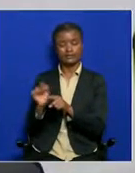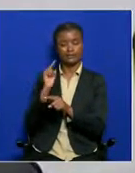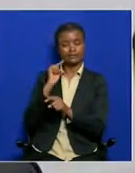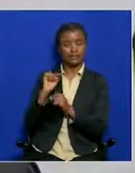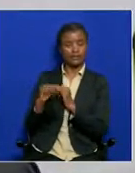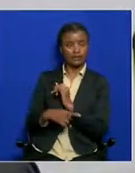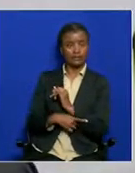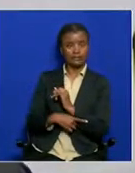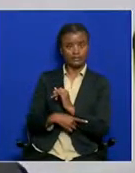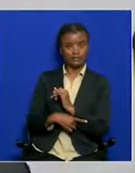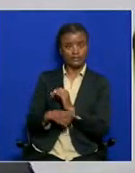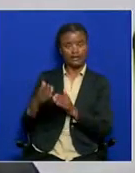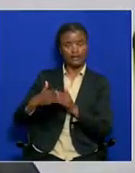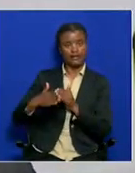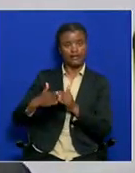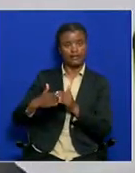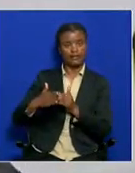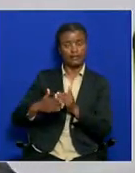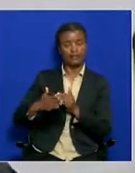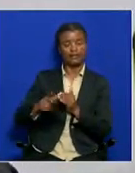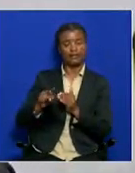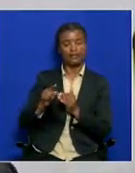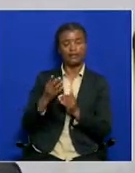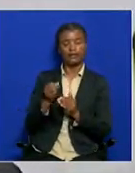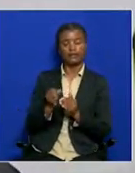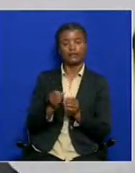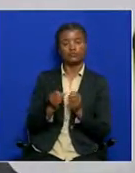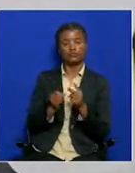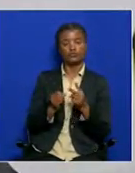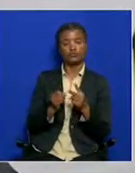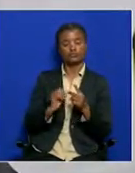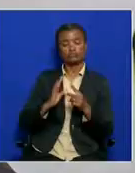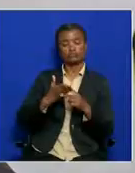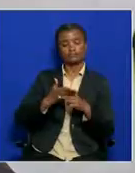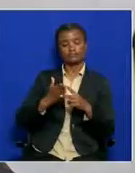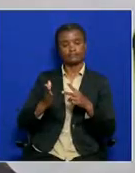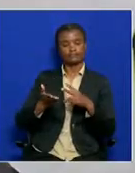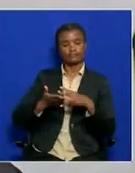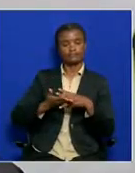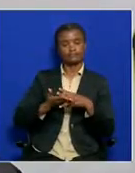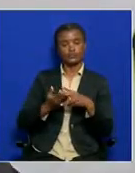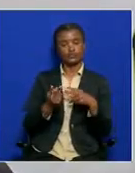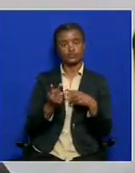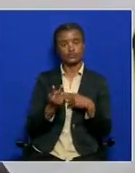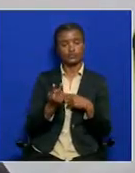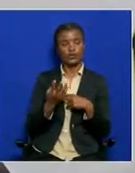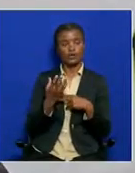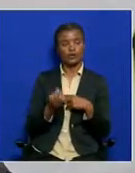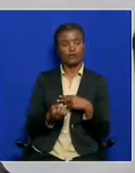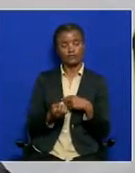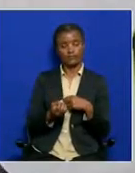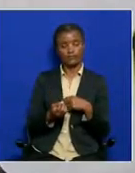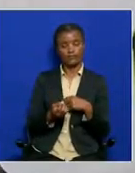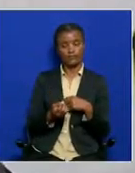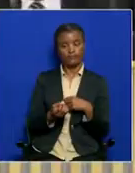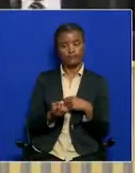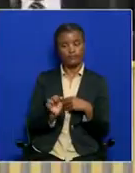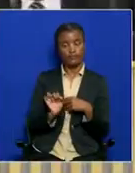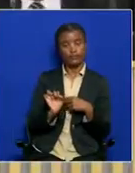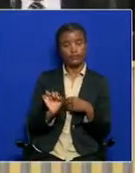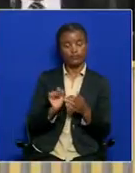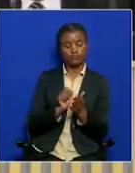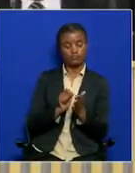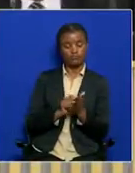Towards the end, there should be 2 separators, and your supplementary statement is the